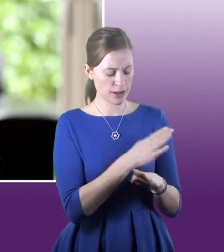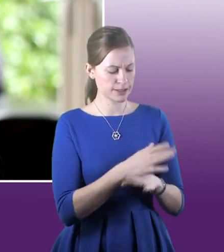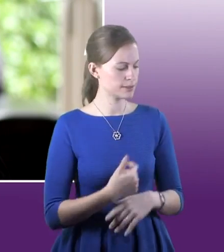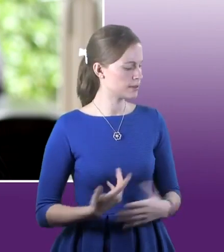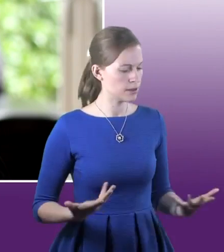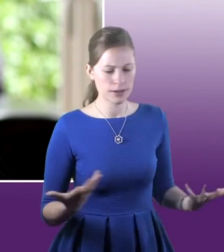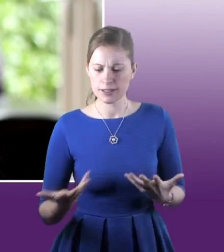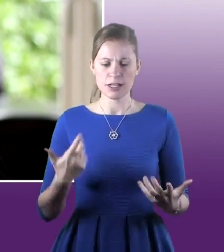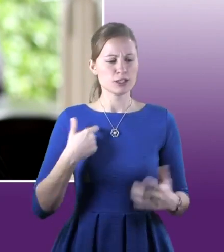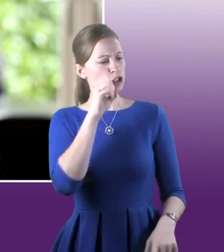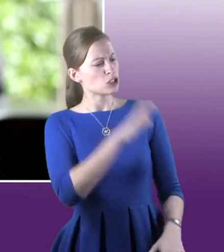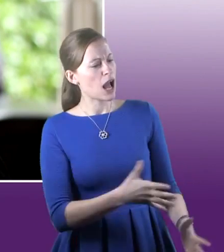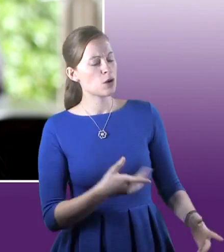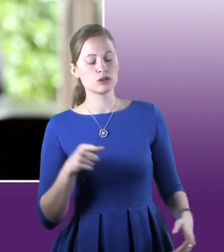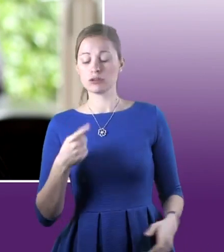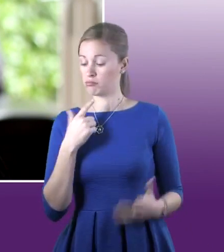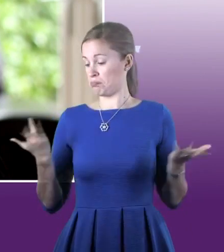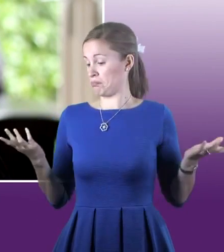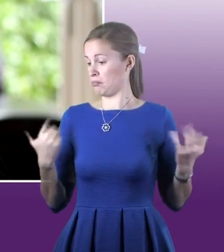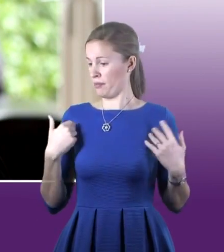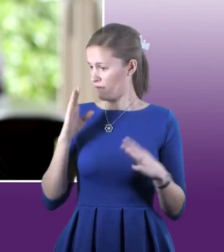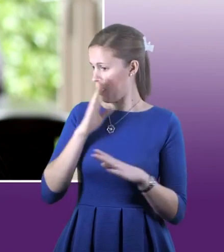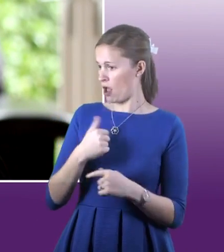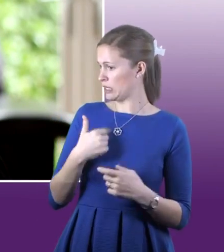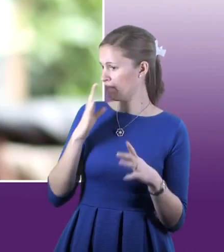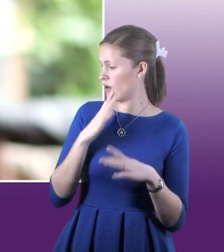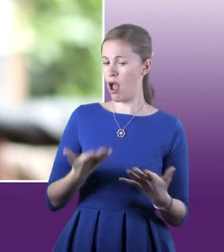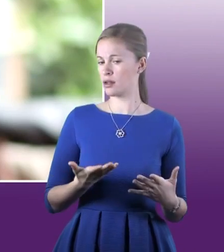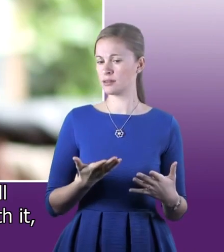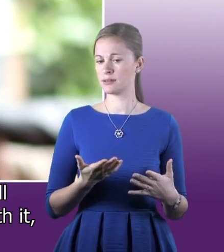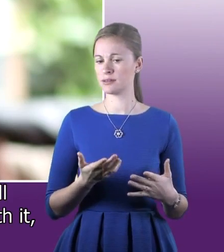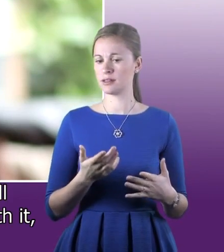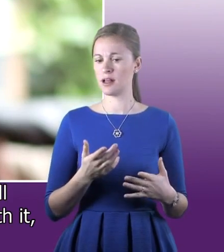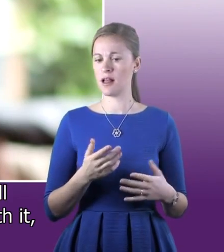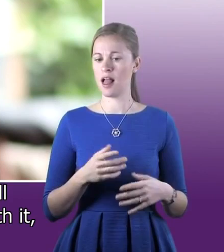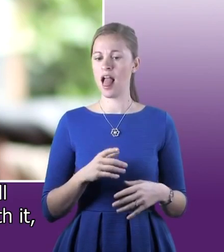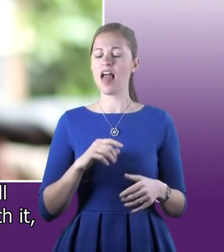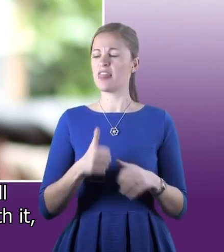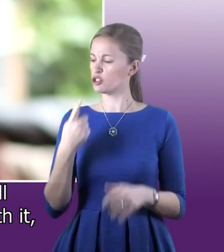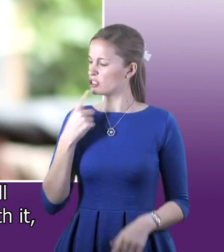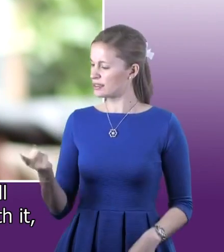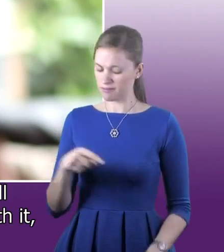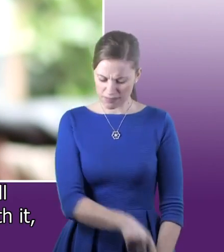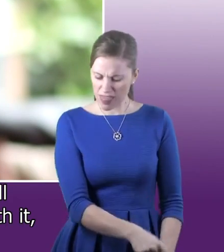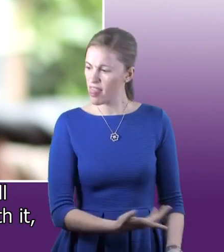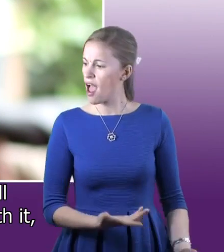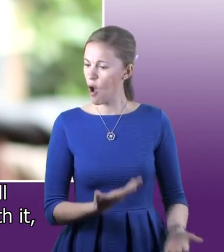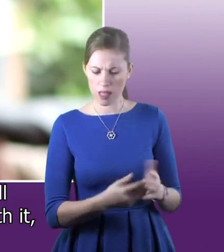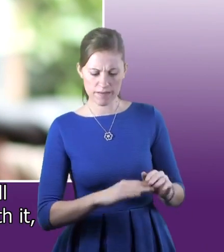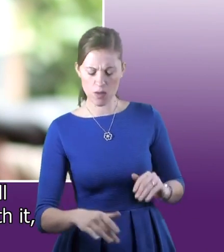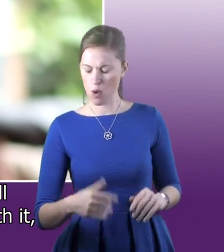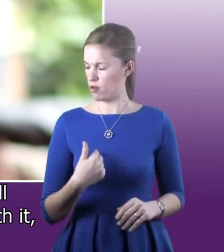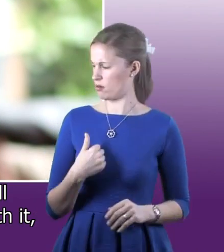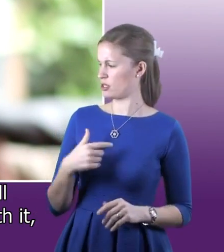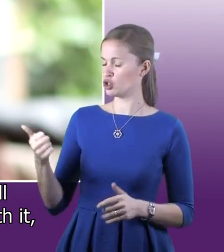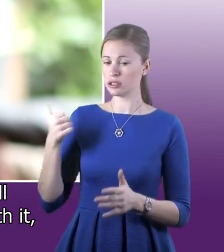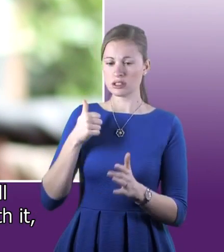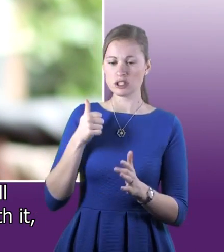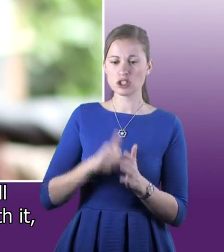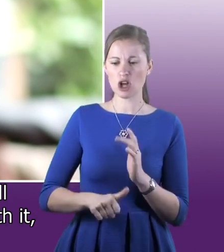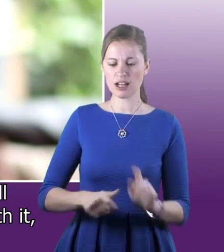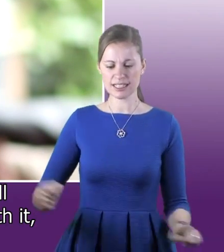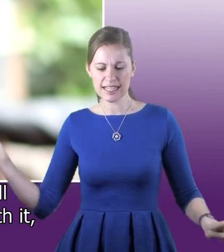at her, and she denied hiding it. And then she said it had been in front of me all the time and